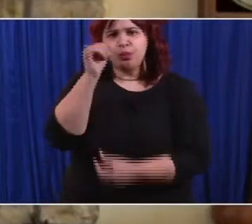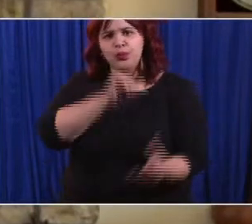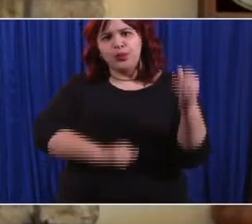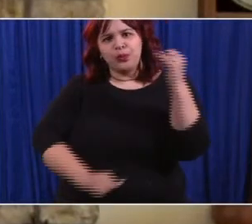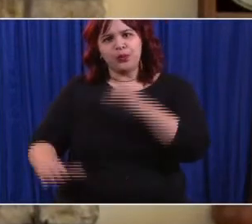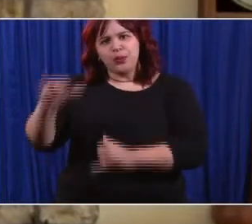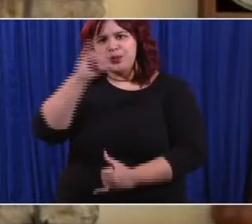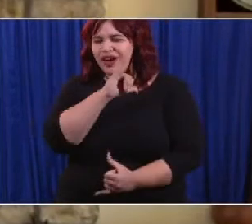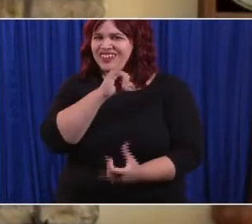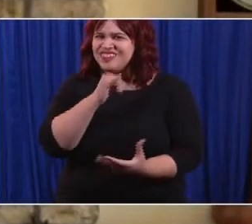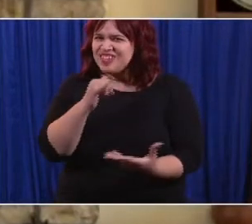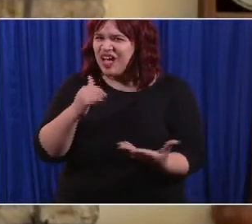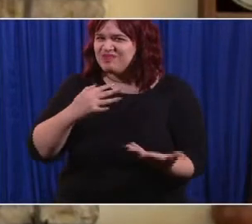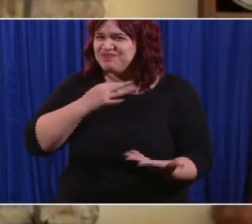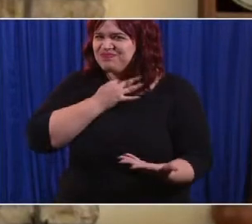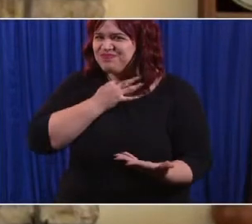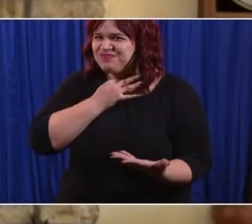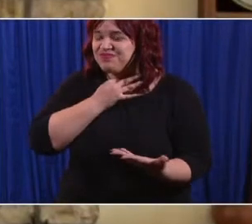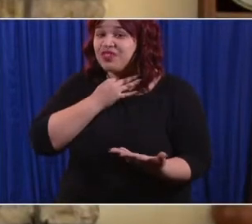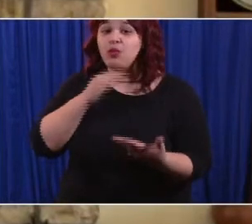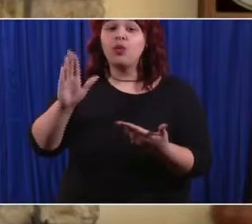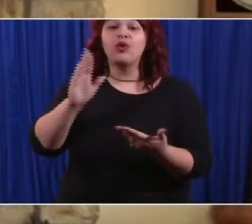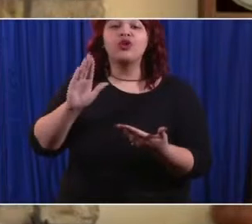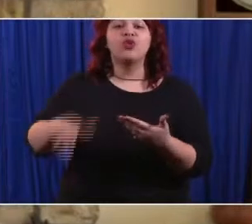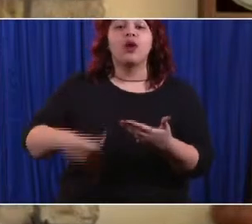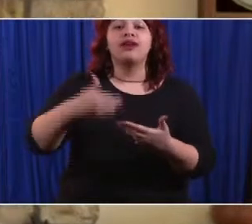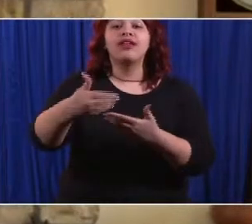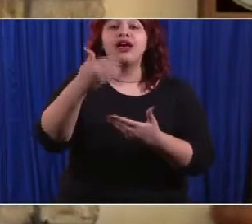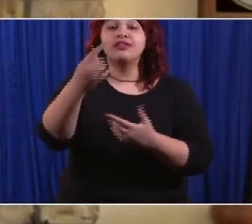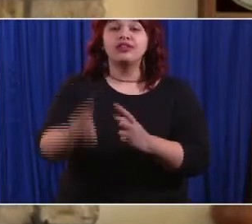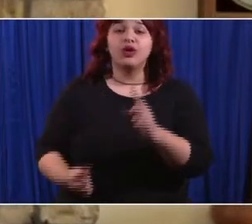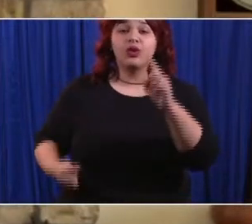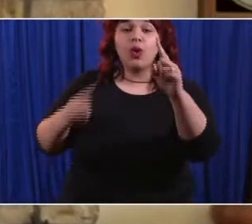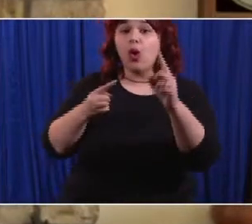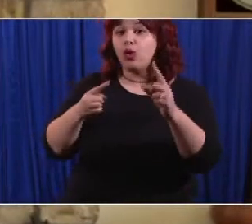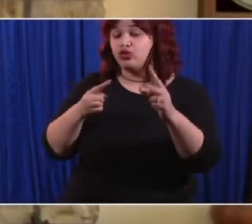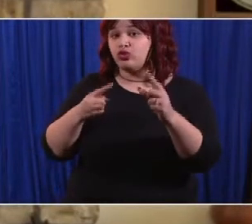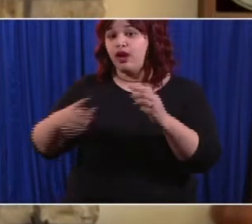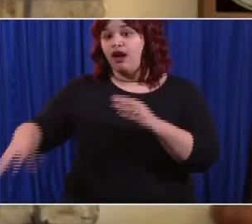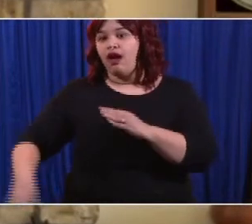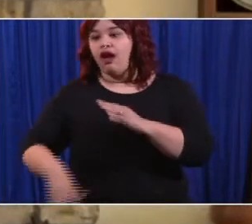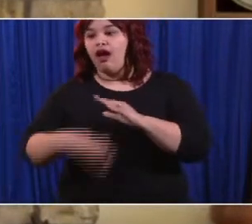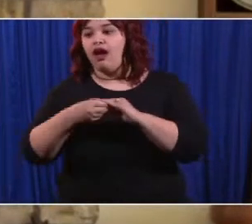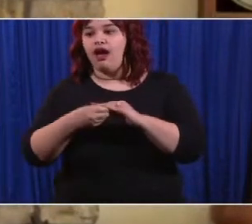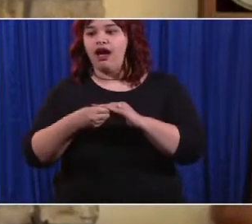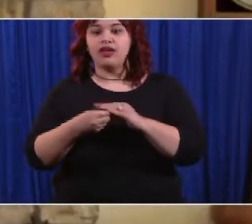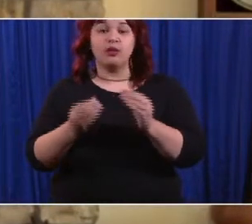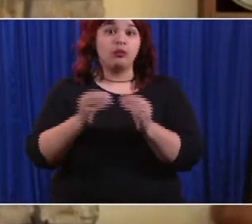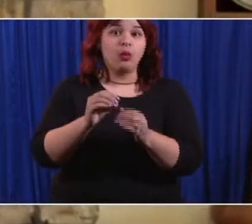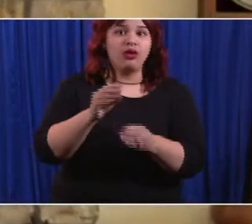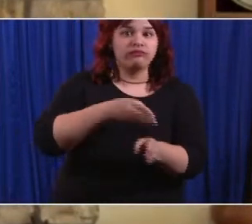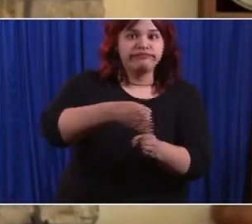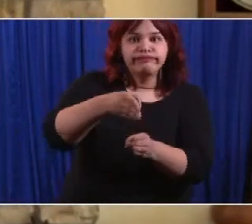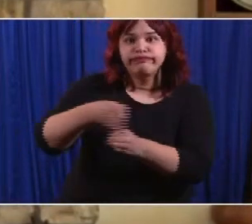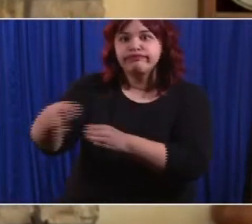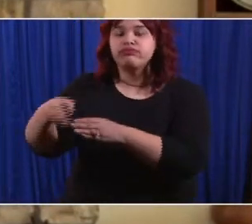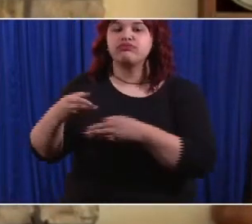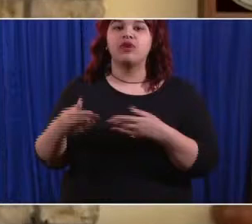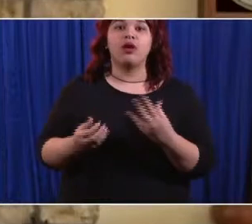to ask, what's the next benchmark your office is looking at to hit for maybe expanding for new occupations and new age